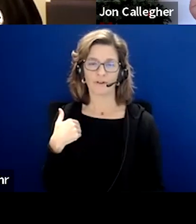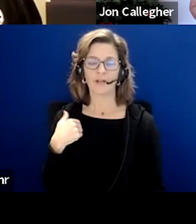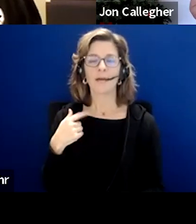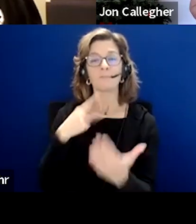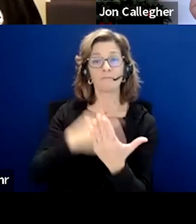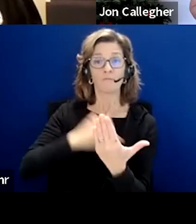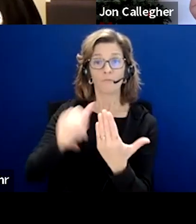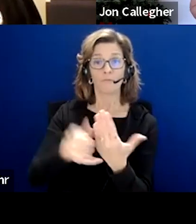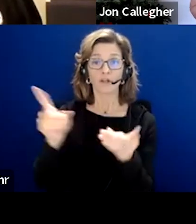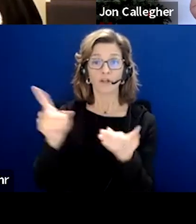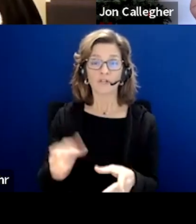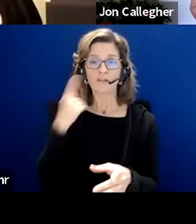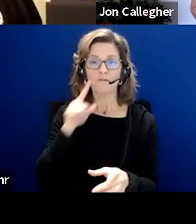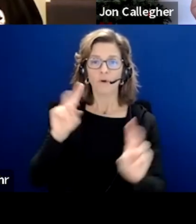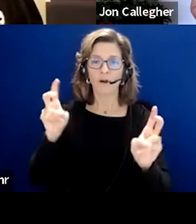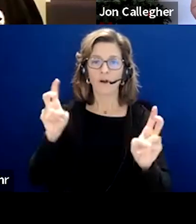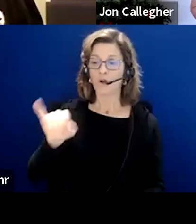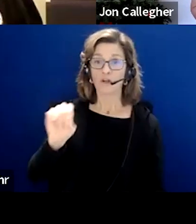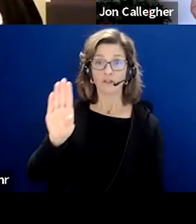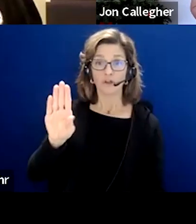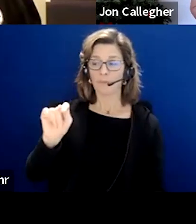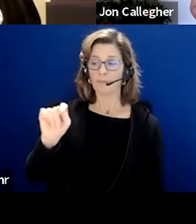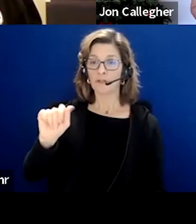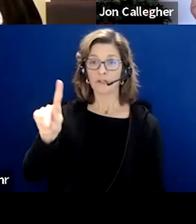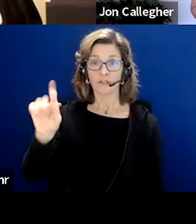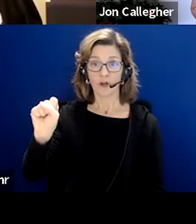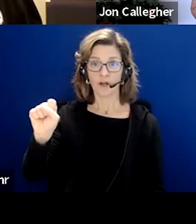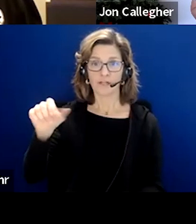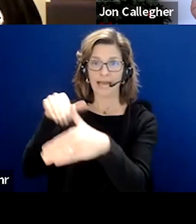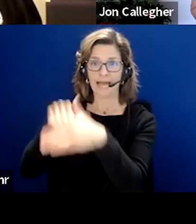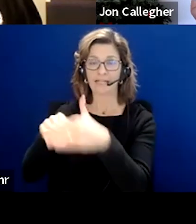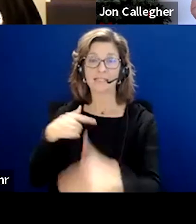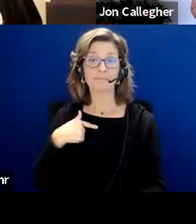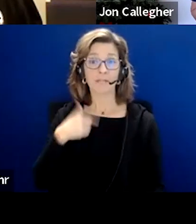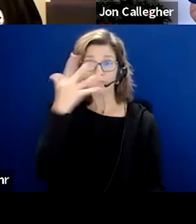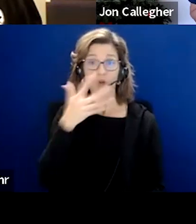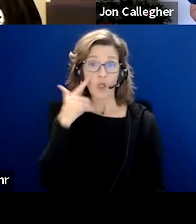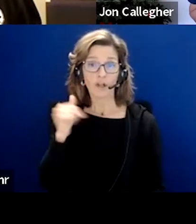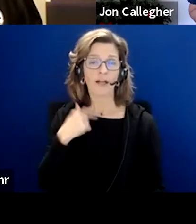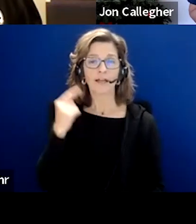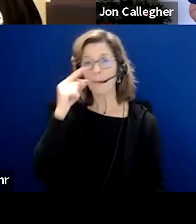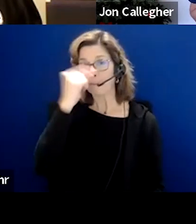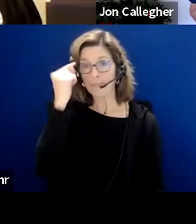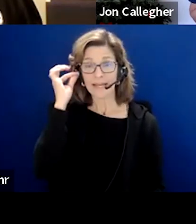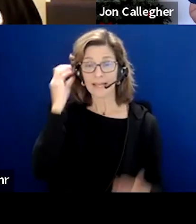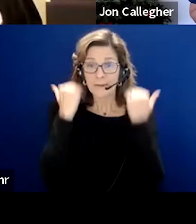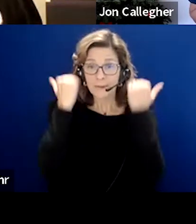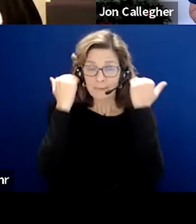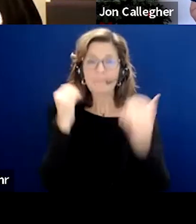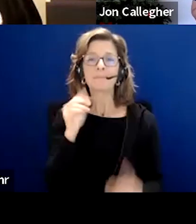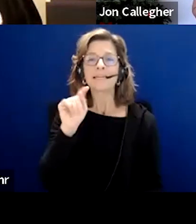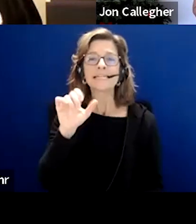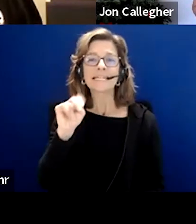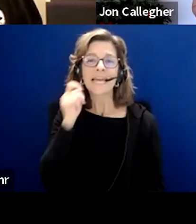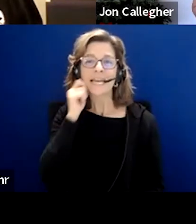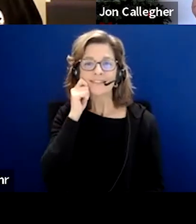for Job Talks Access. I have short black hair and tan skin, and I'm wearing a dark